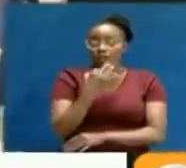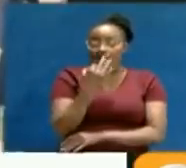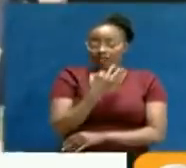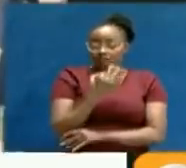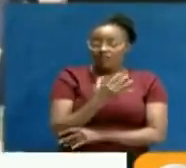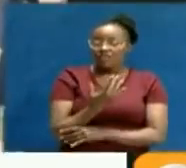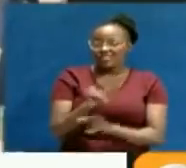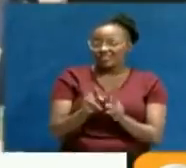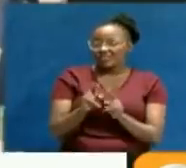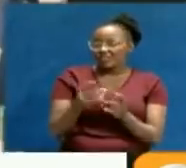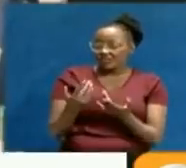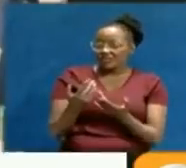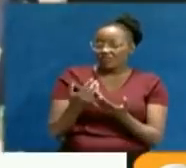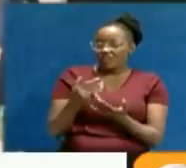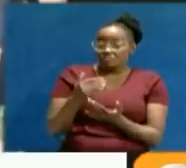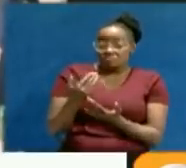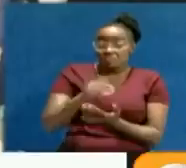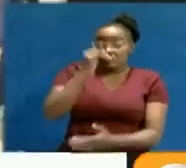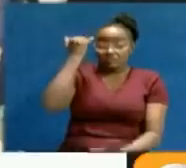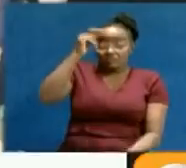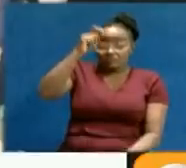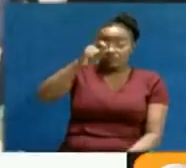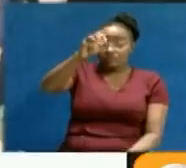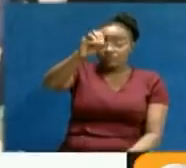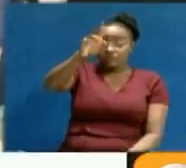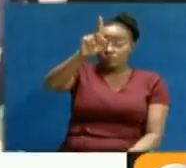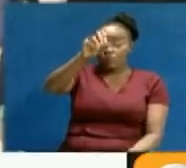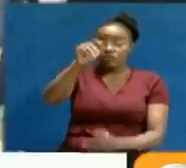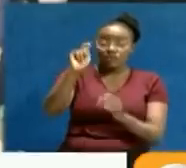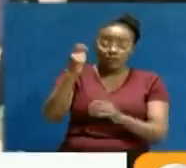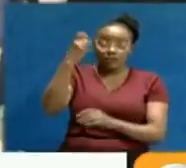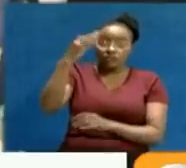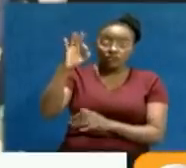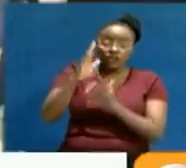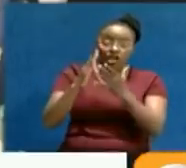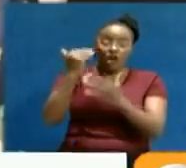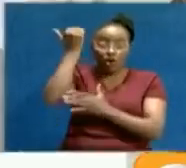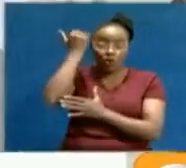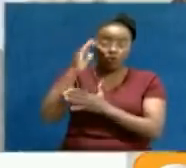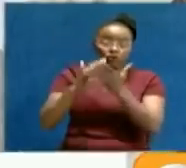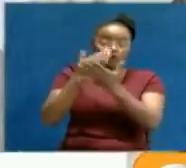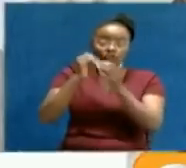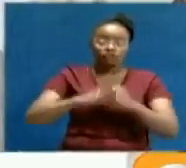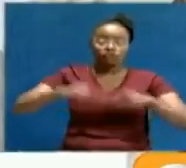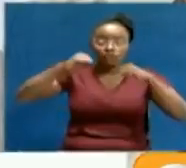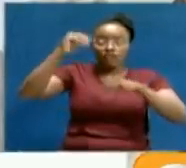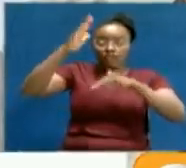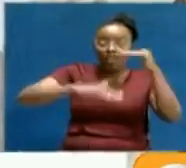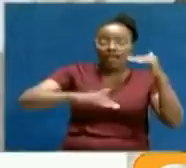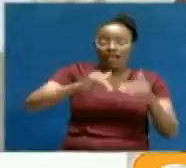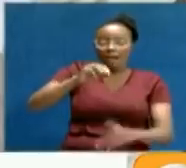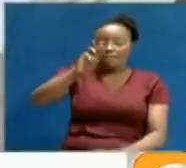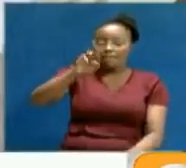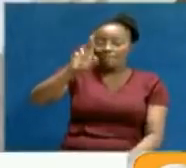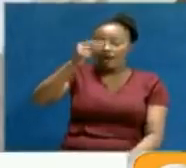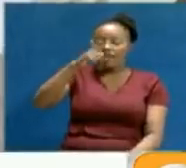In an ironic twist of fate, Justice Ouko, who is the president of the Court of Appeal, is senior to Justice Martha Koome,